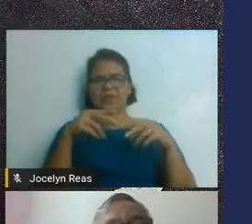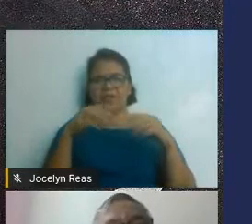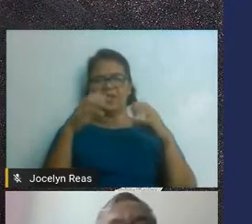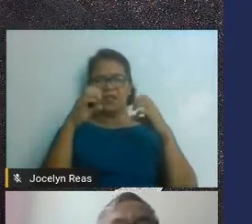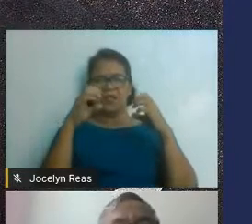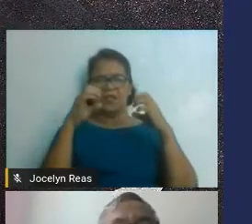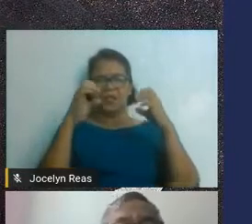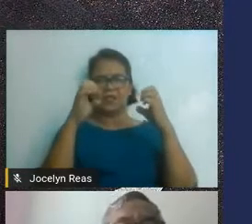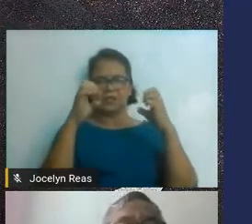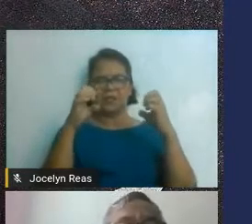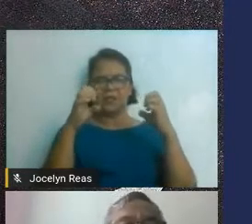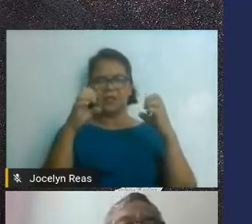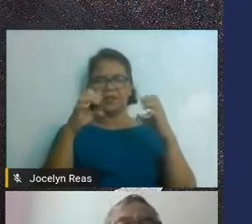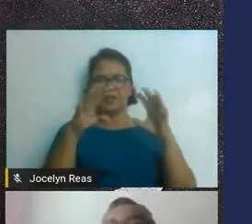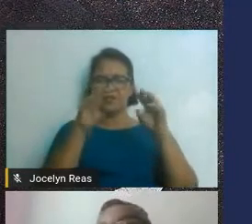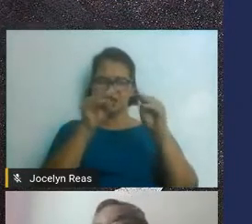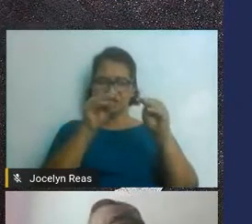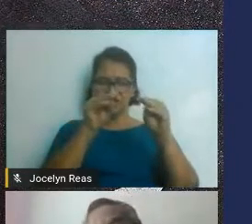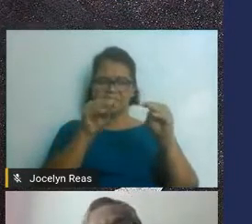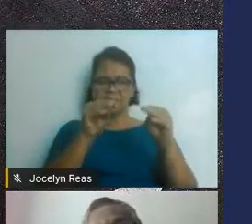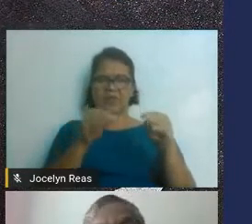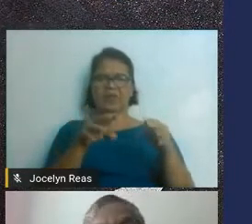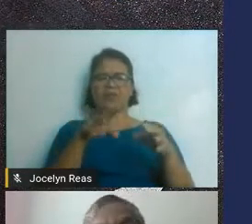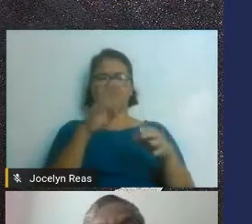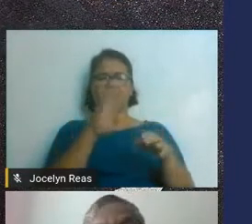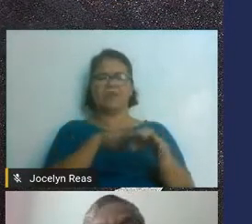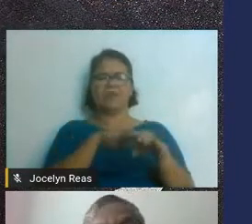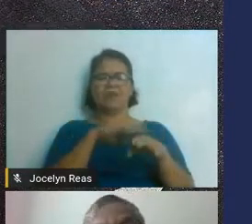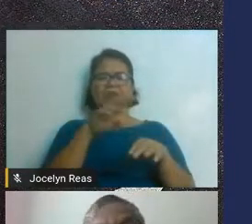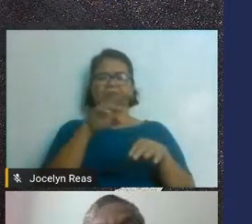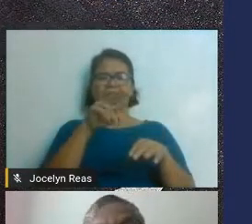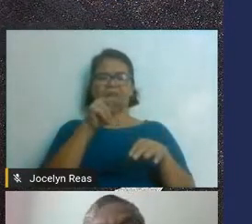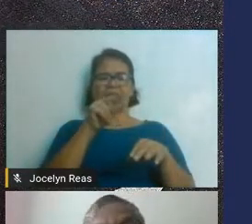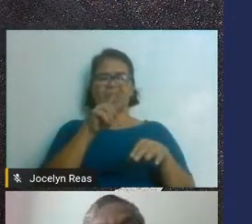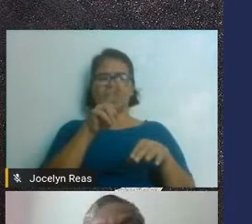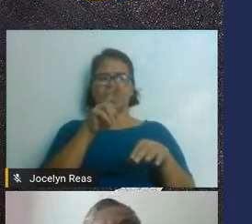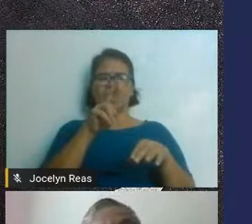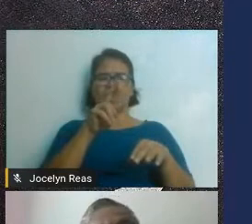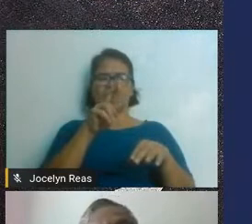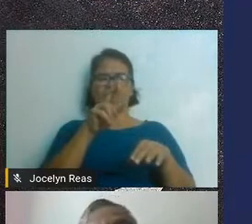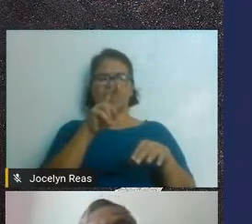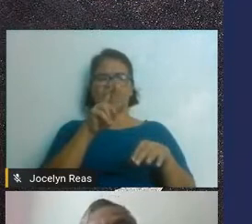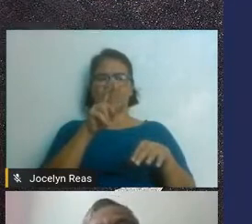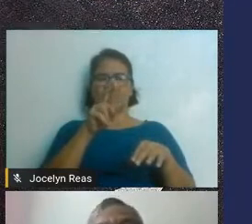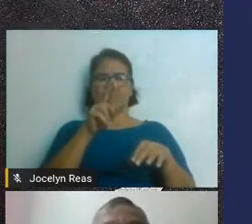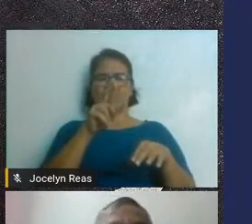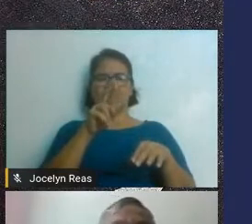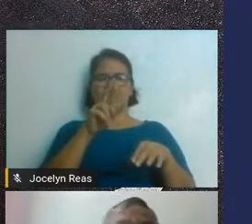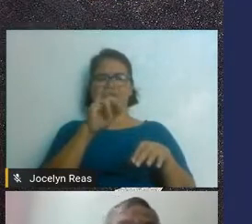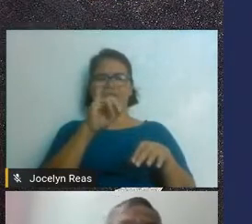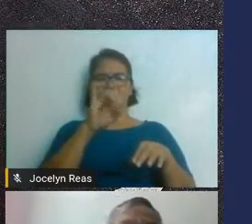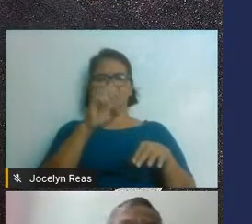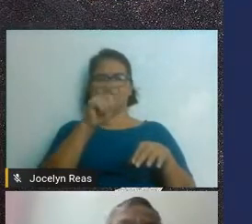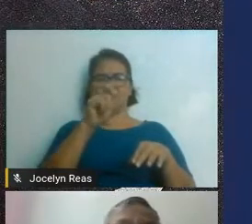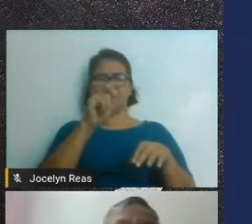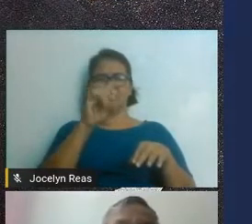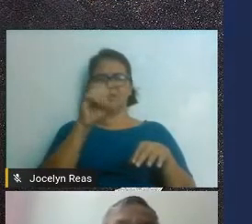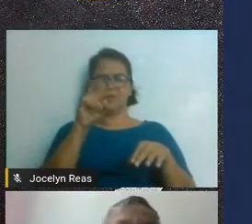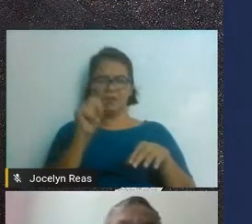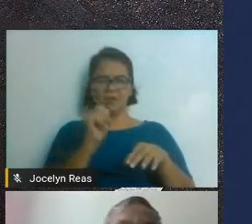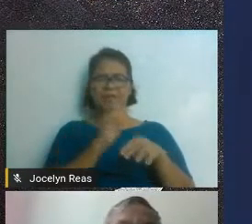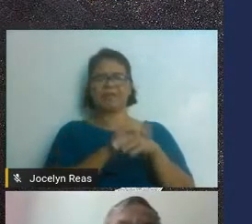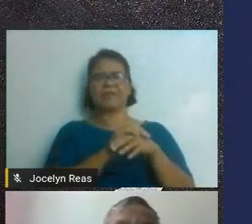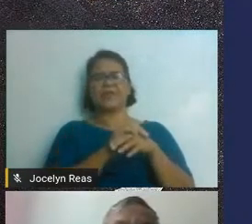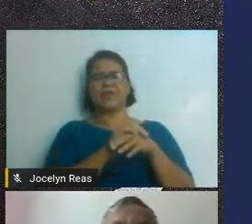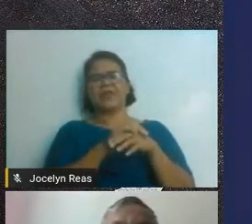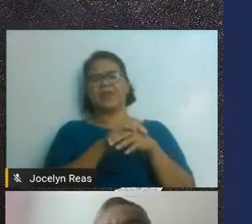and advocate for nutrition and health, mental health interventions. The week prior to the formal opening, we will